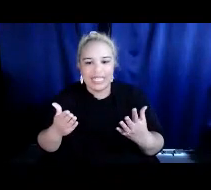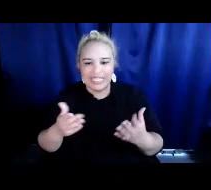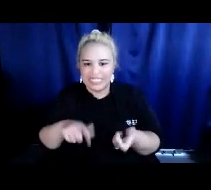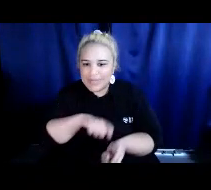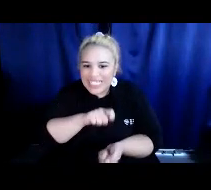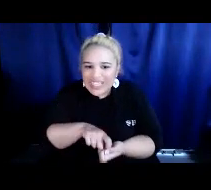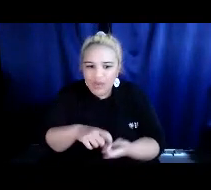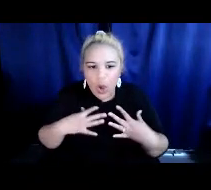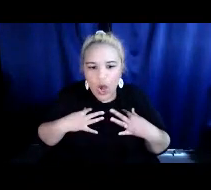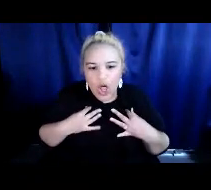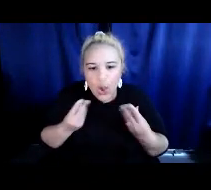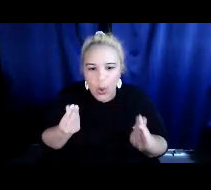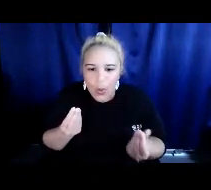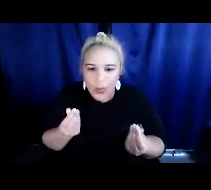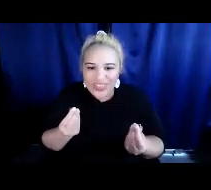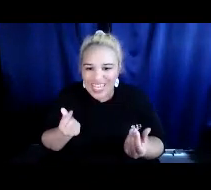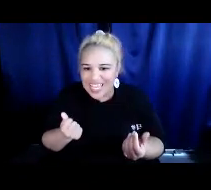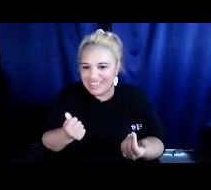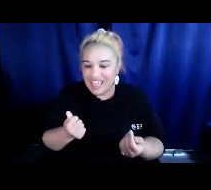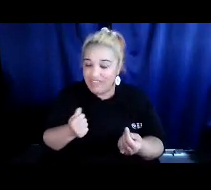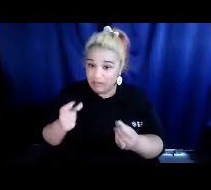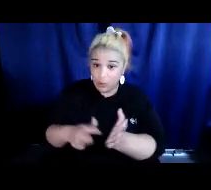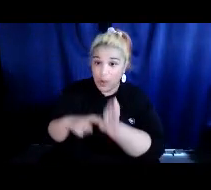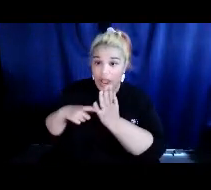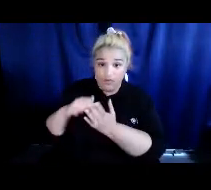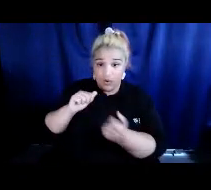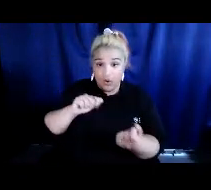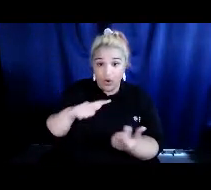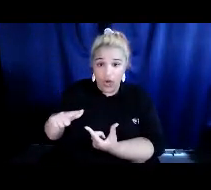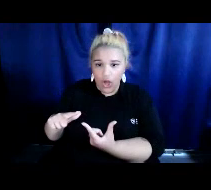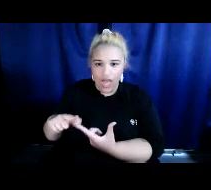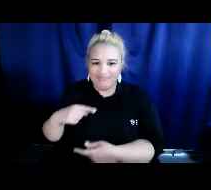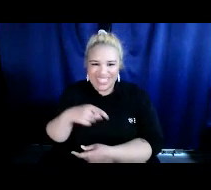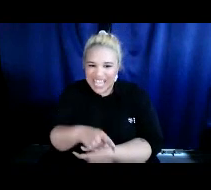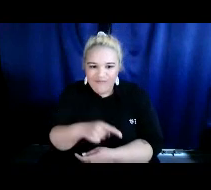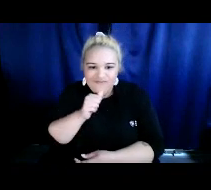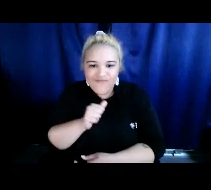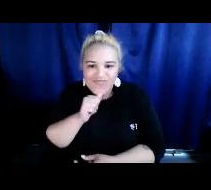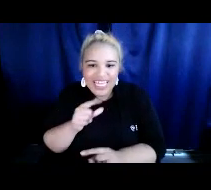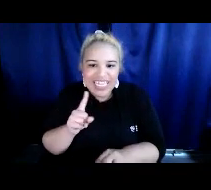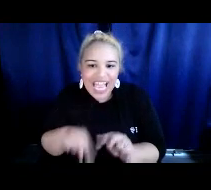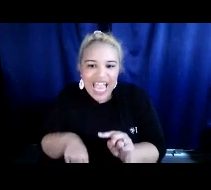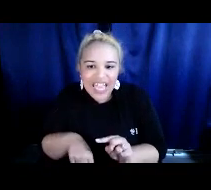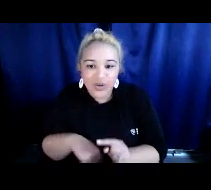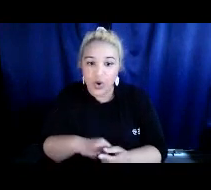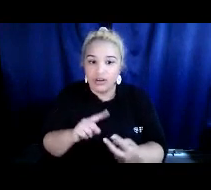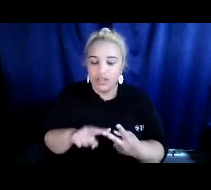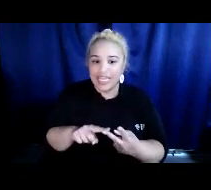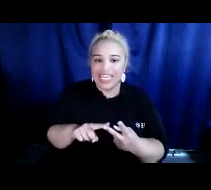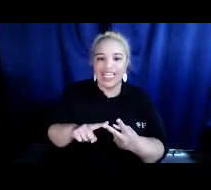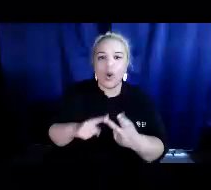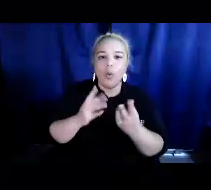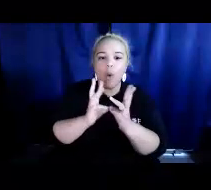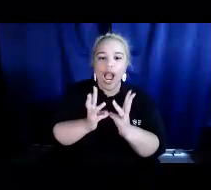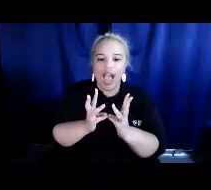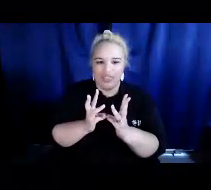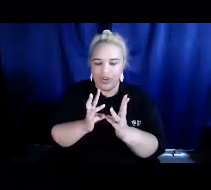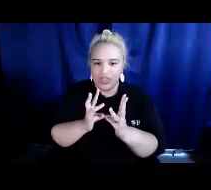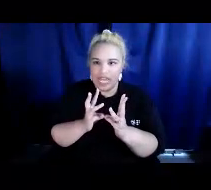modifying the work uniform policy to address the employee's tactile sensitivities. We also discussed